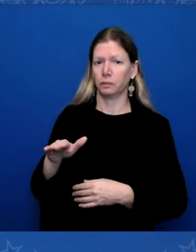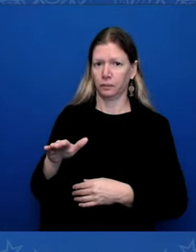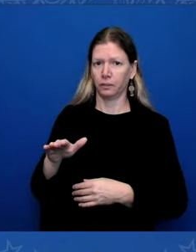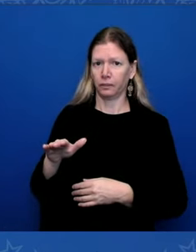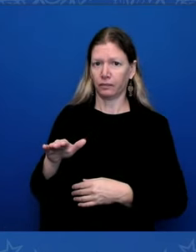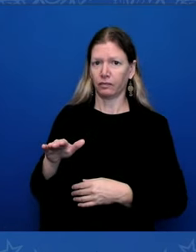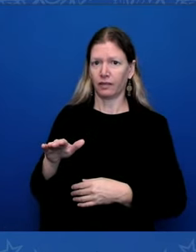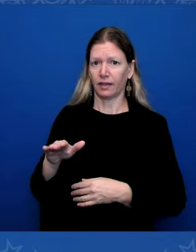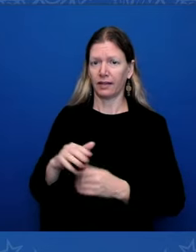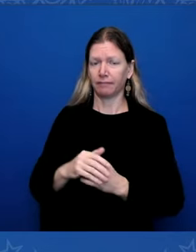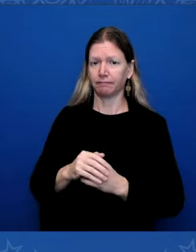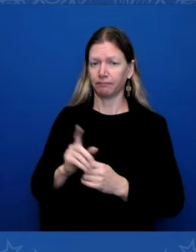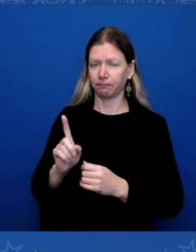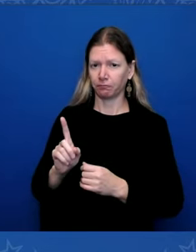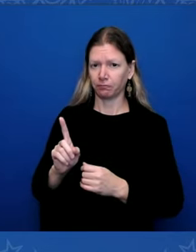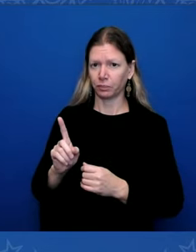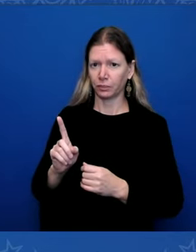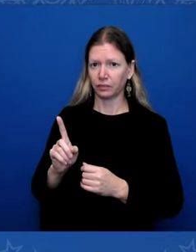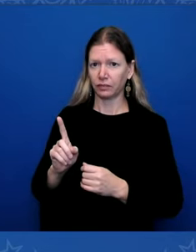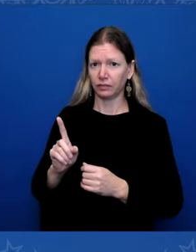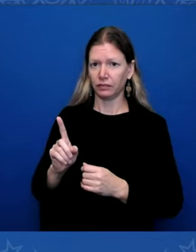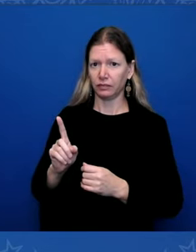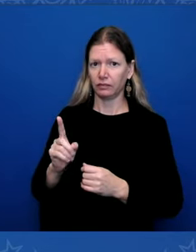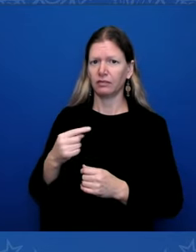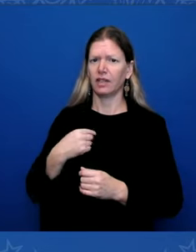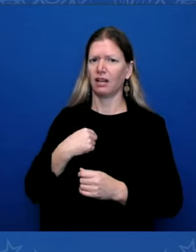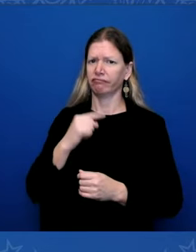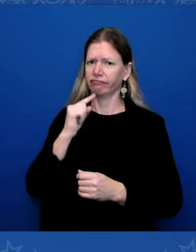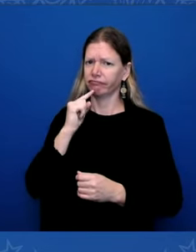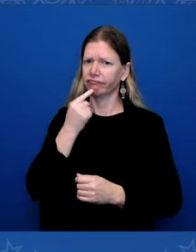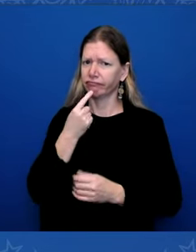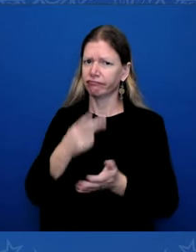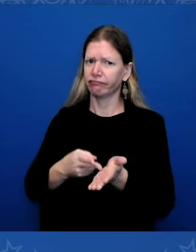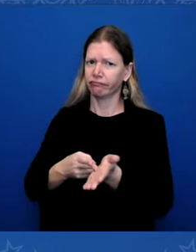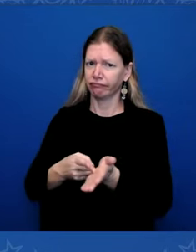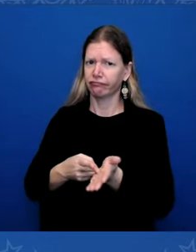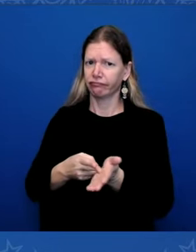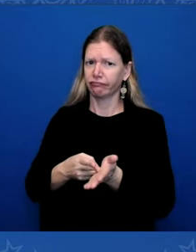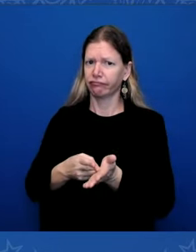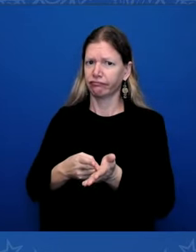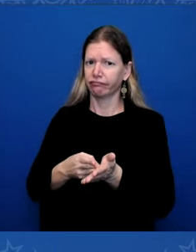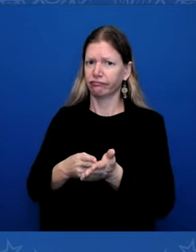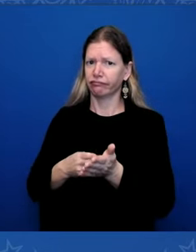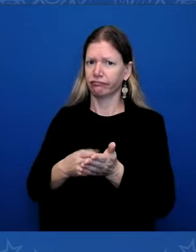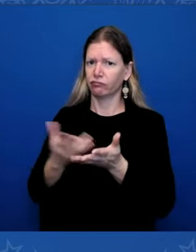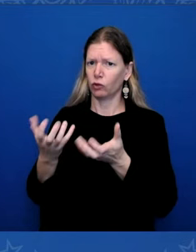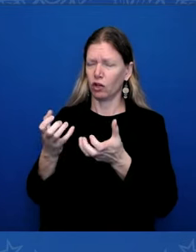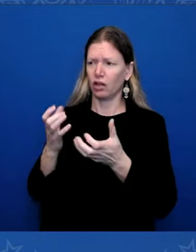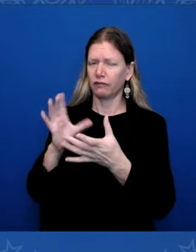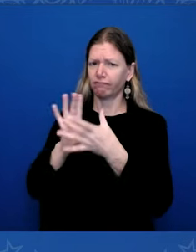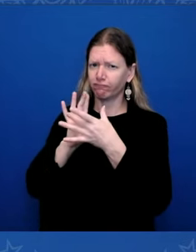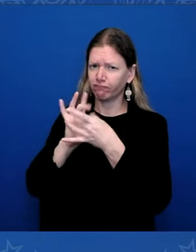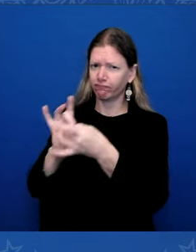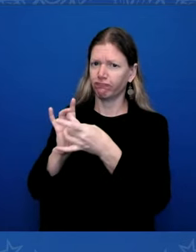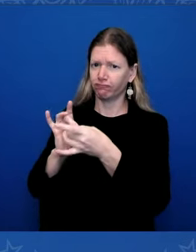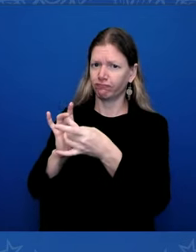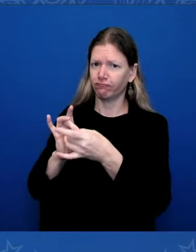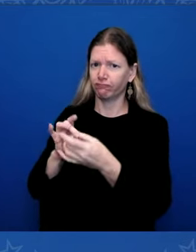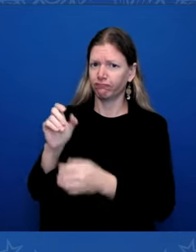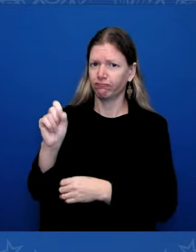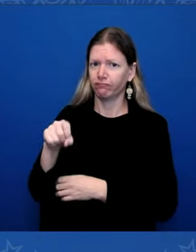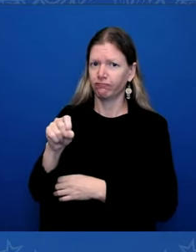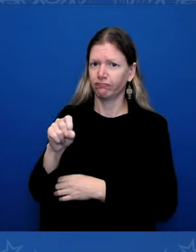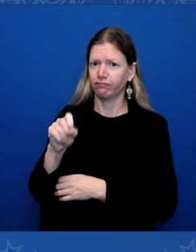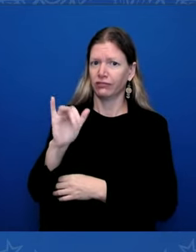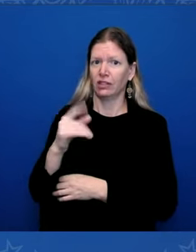I am sincere about getting the relationship right. And one of the things that is going on now is